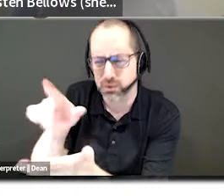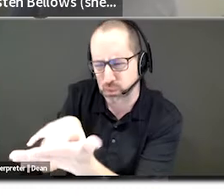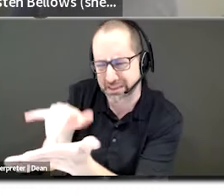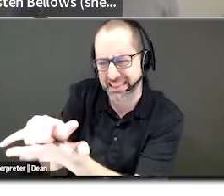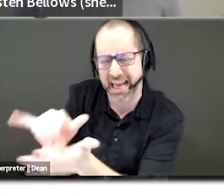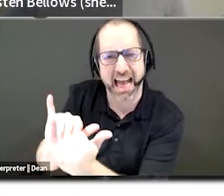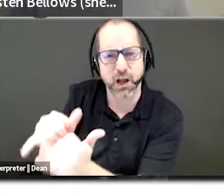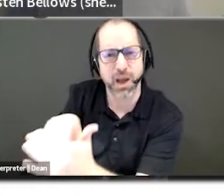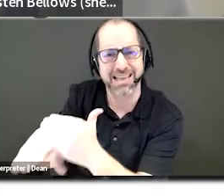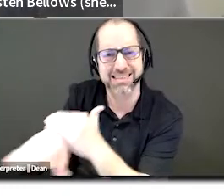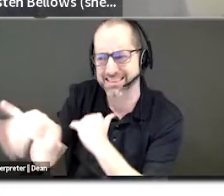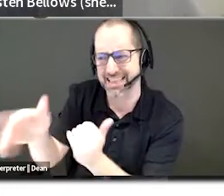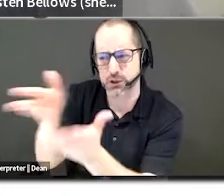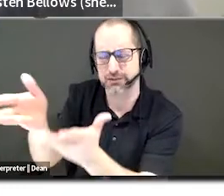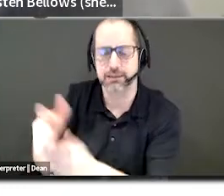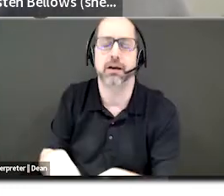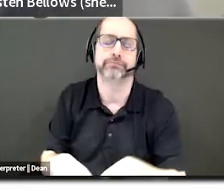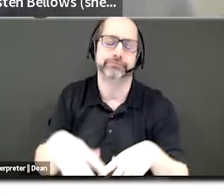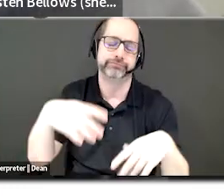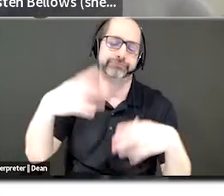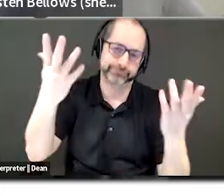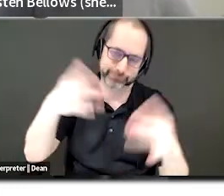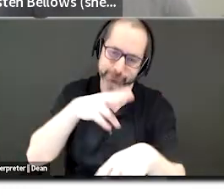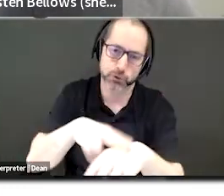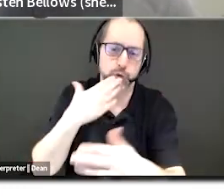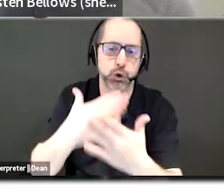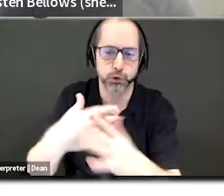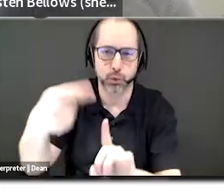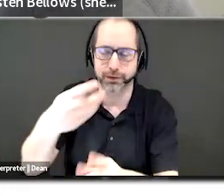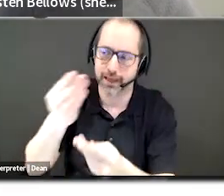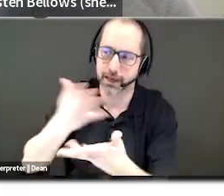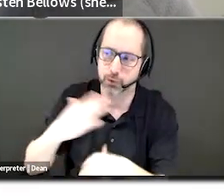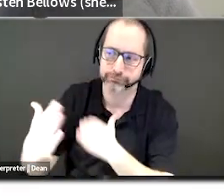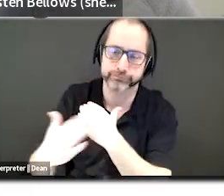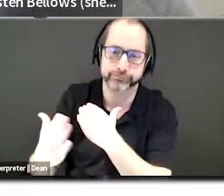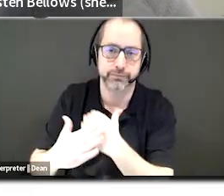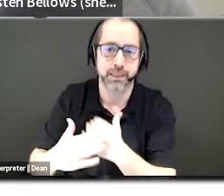Yep, amazing point. Thank you. So the Recovery College Wellness Center